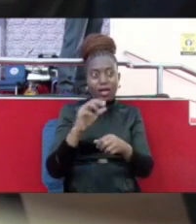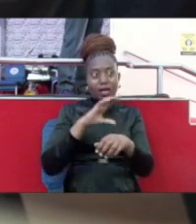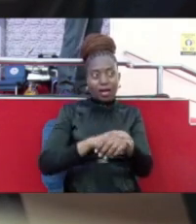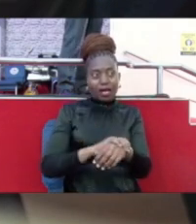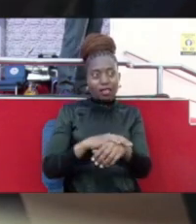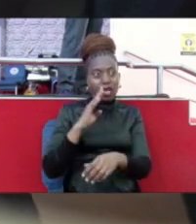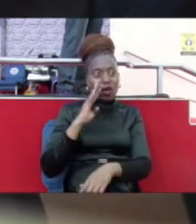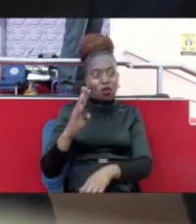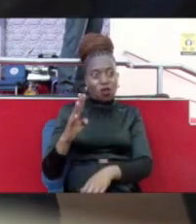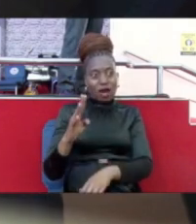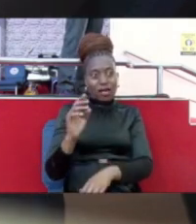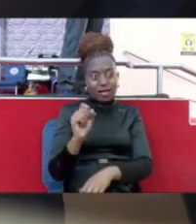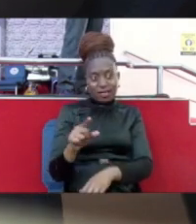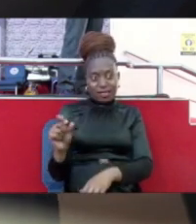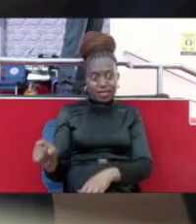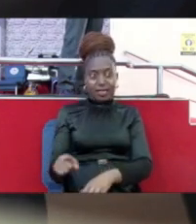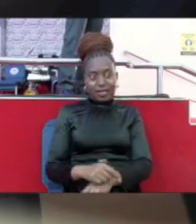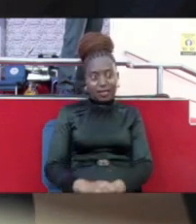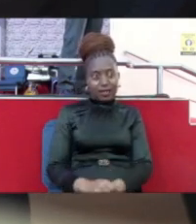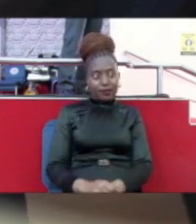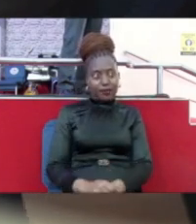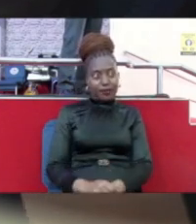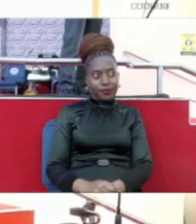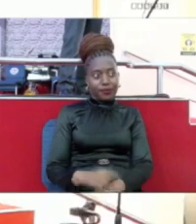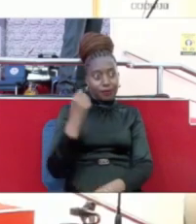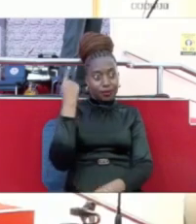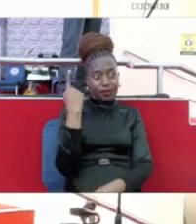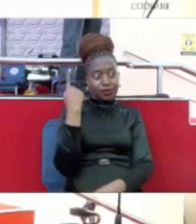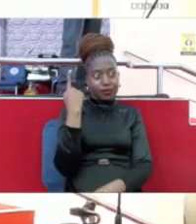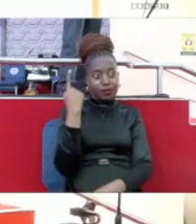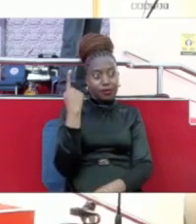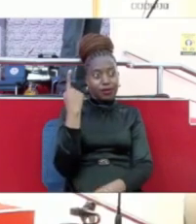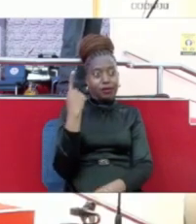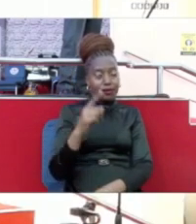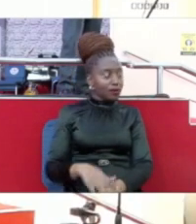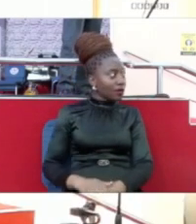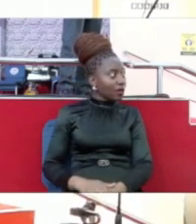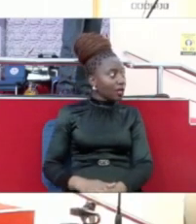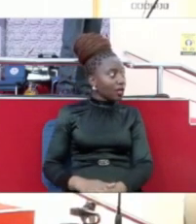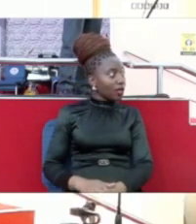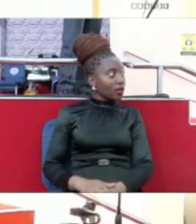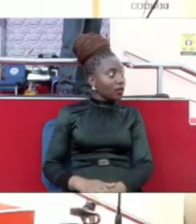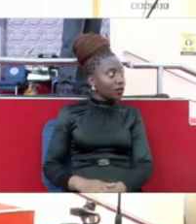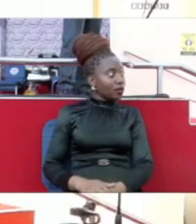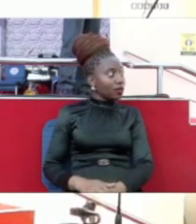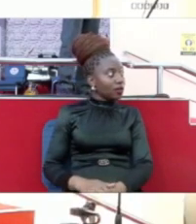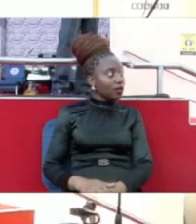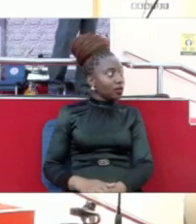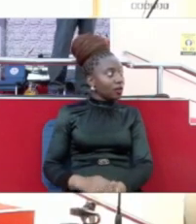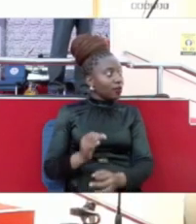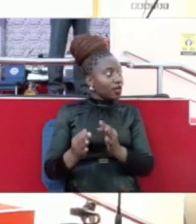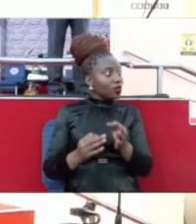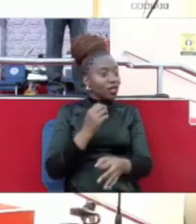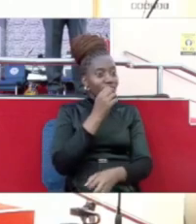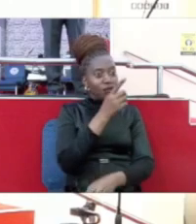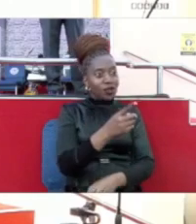me what you planted at your house or your homestead, yes, your grandmother's house that she left you,